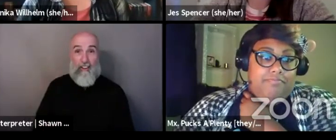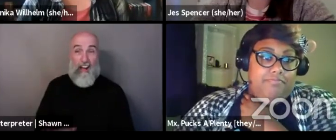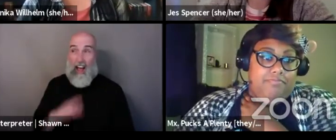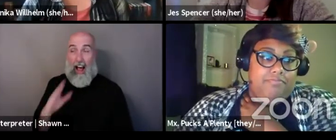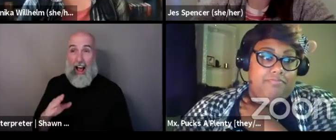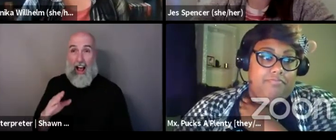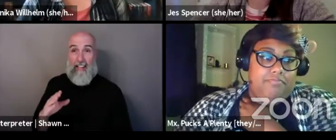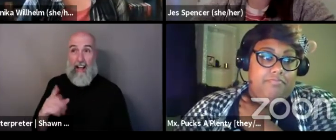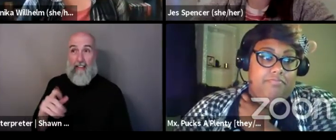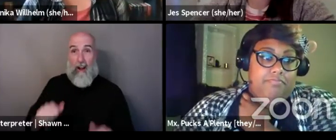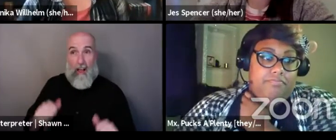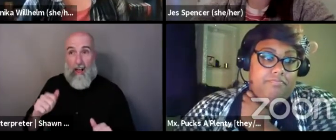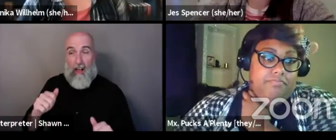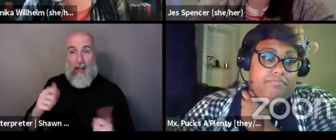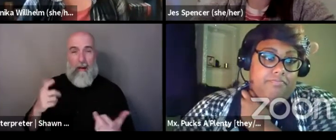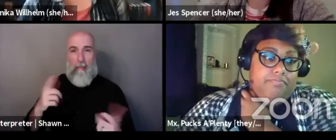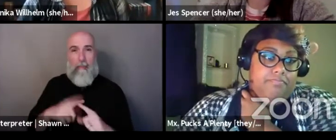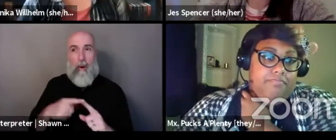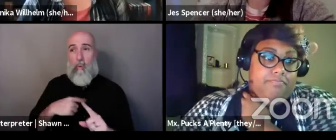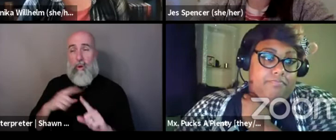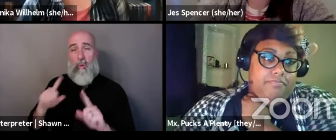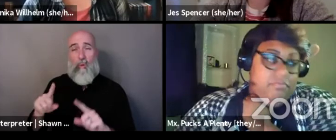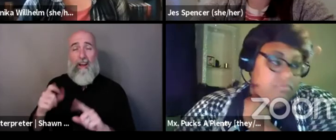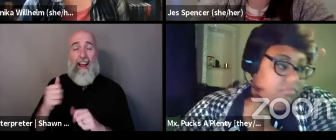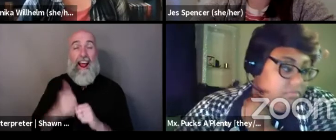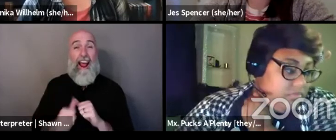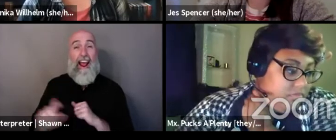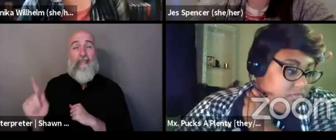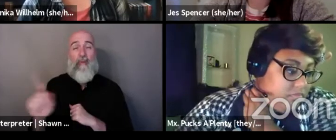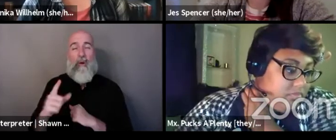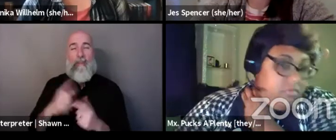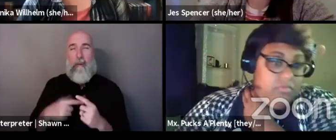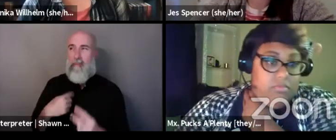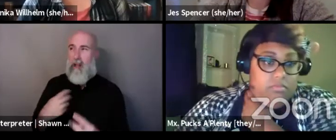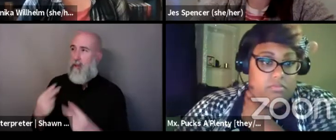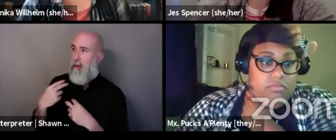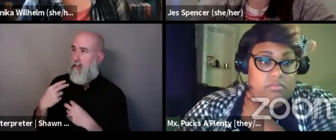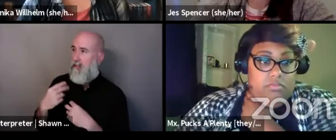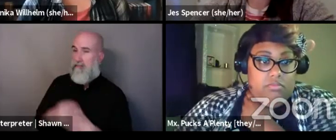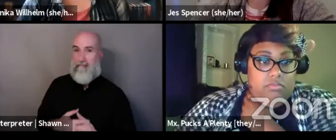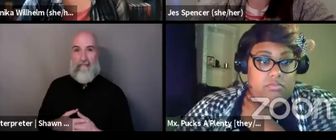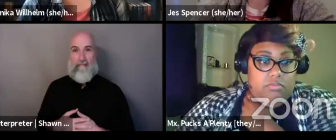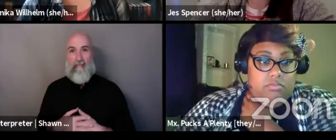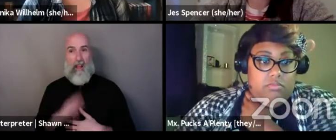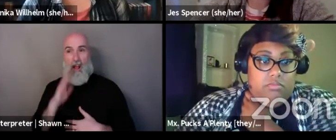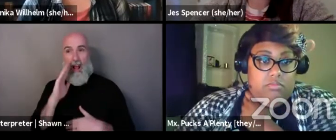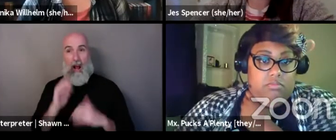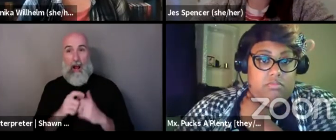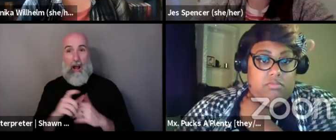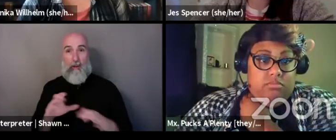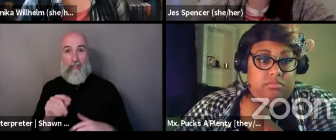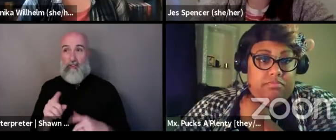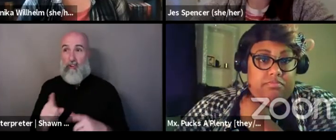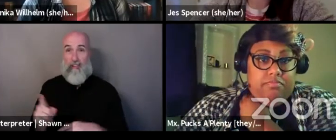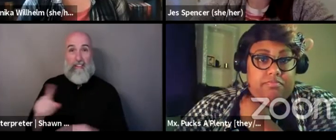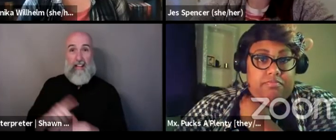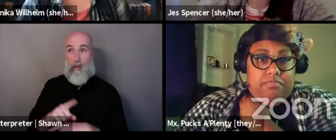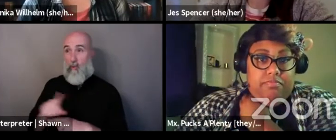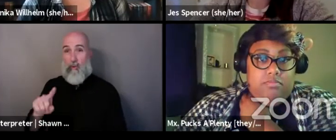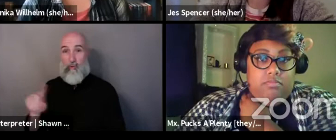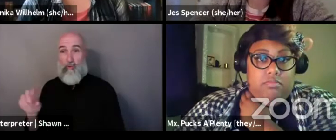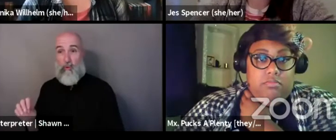about it, but we went everywhere. Like sometimes I look back and I think like, I don't know how you did it in the sense of during the day we'd go to the zoo